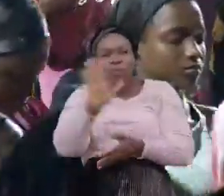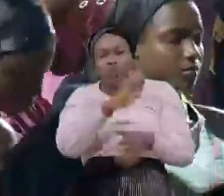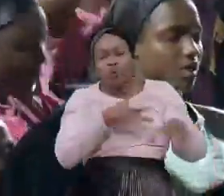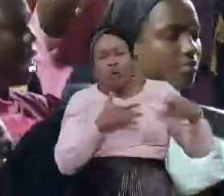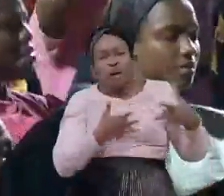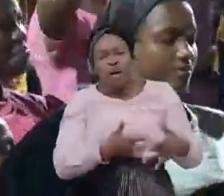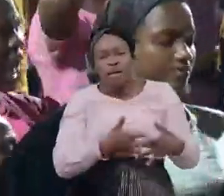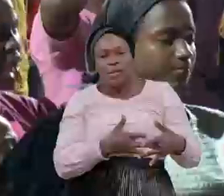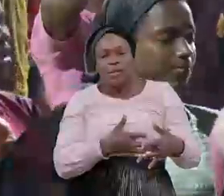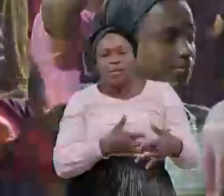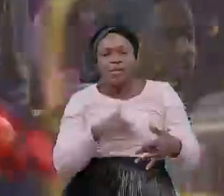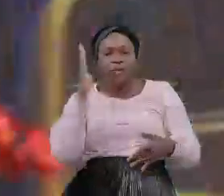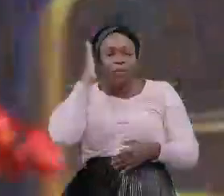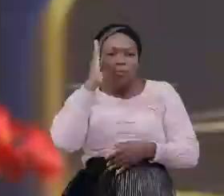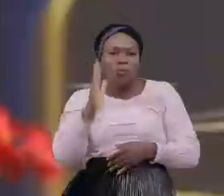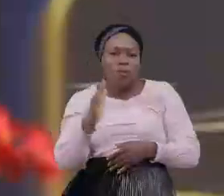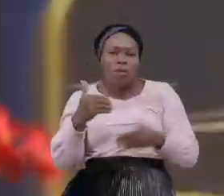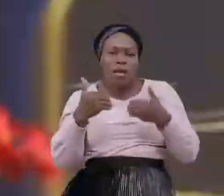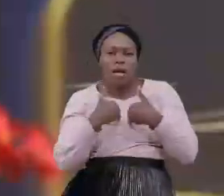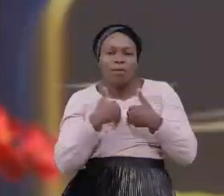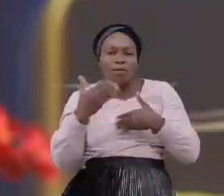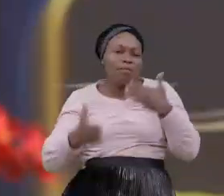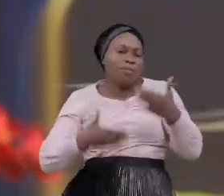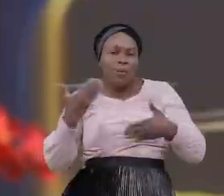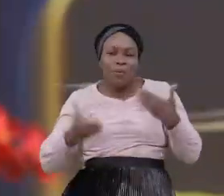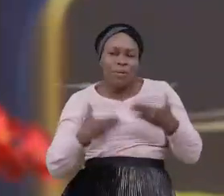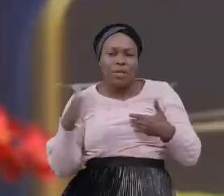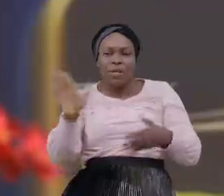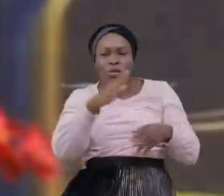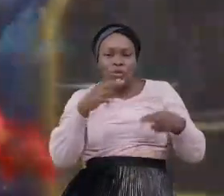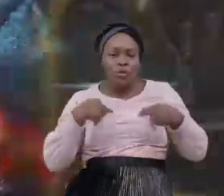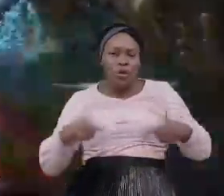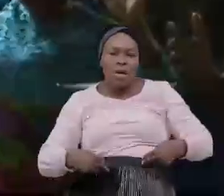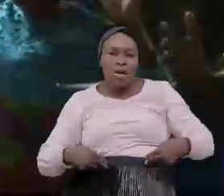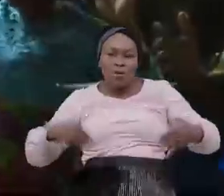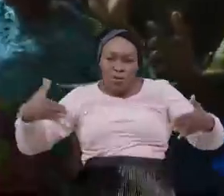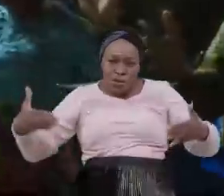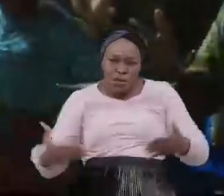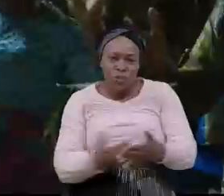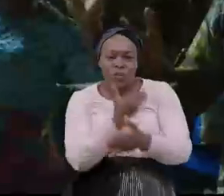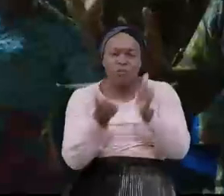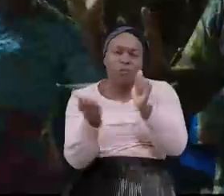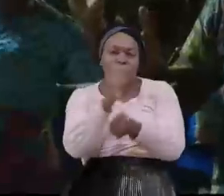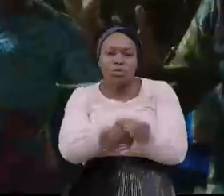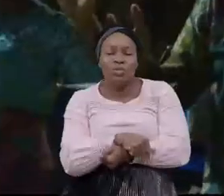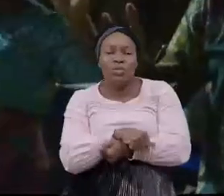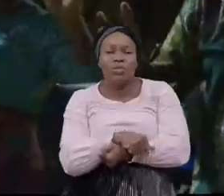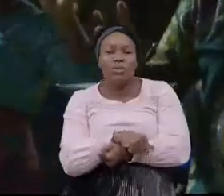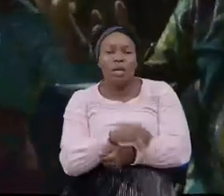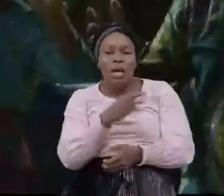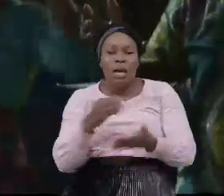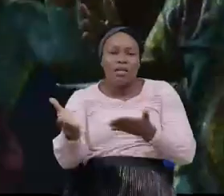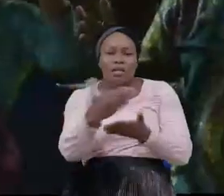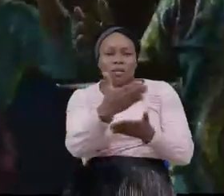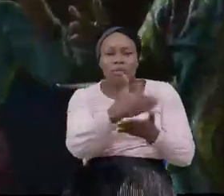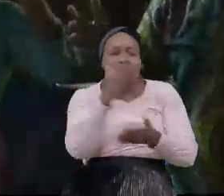new. Your health will be renewed. Amen. And your harvest will be